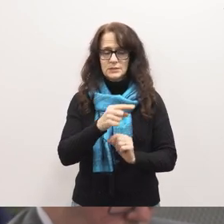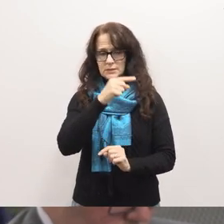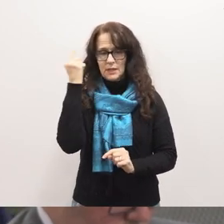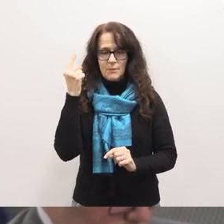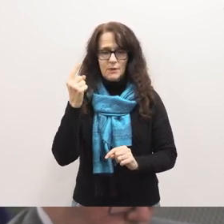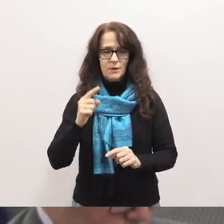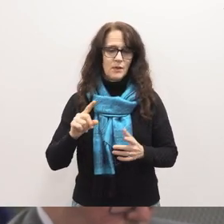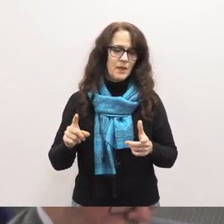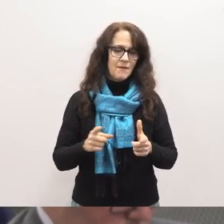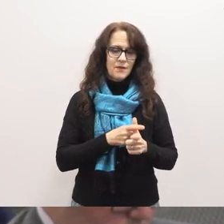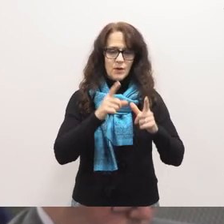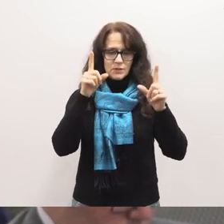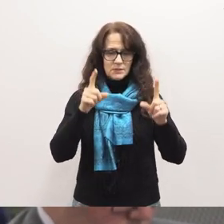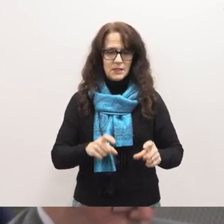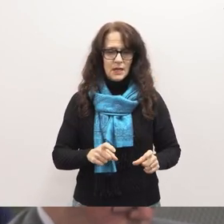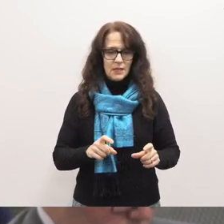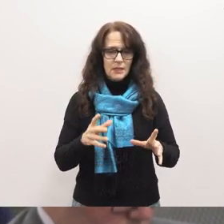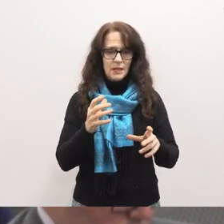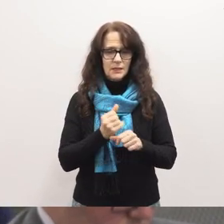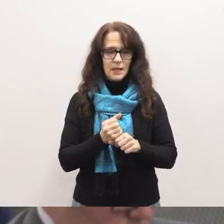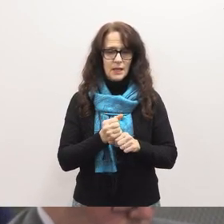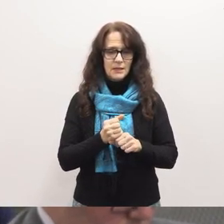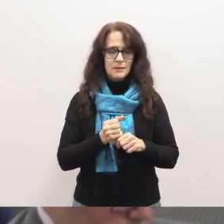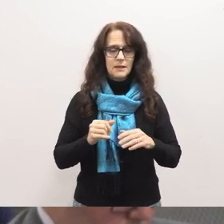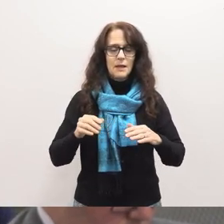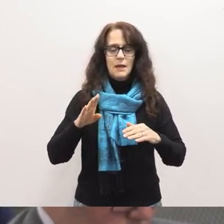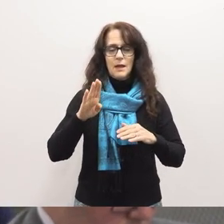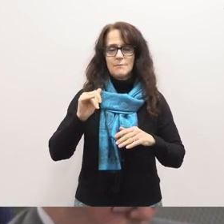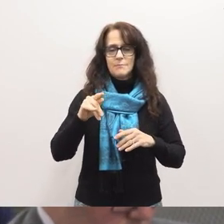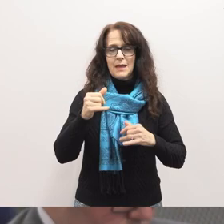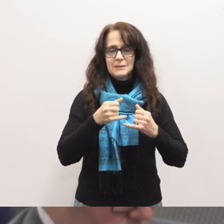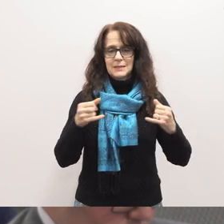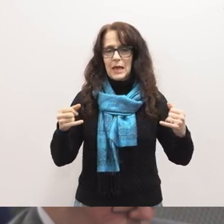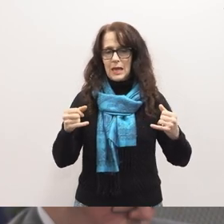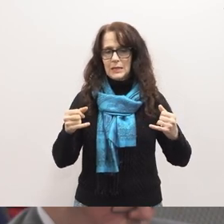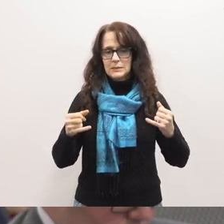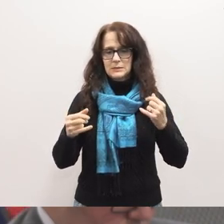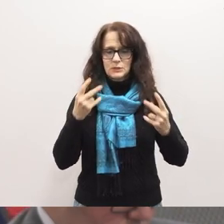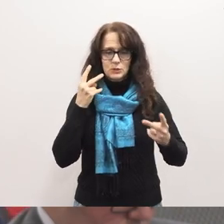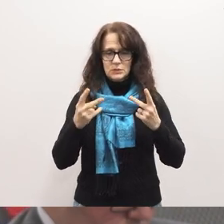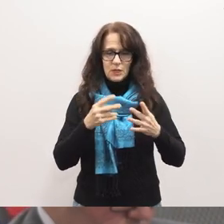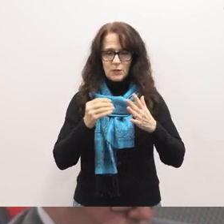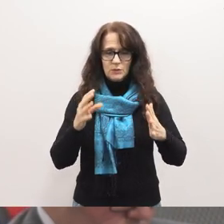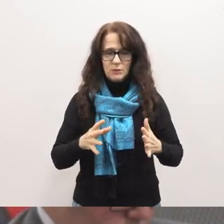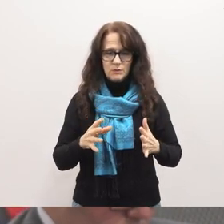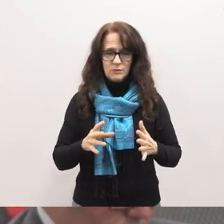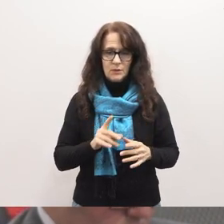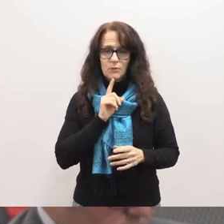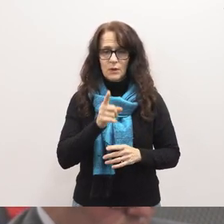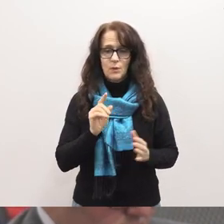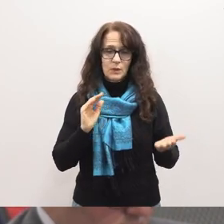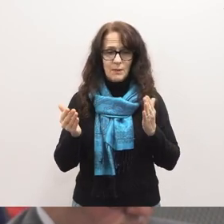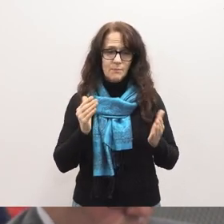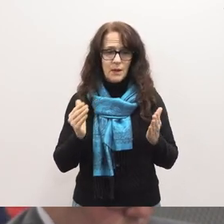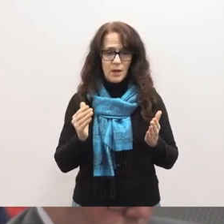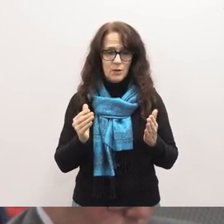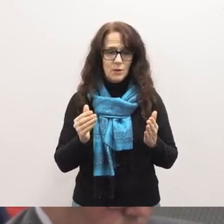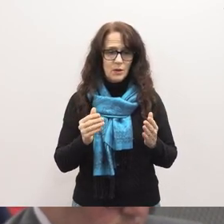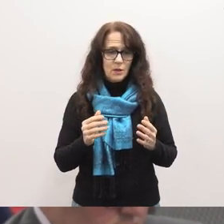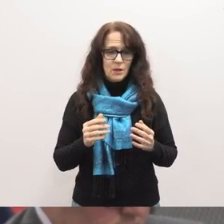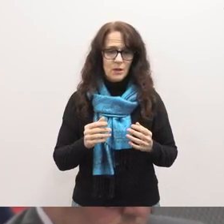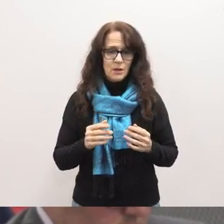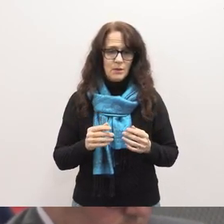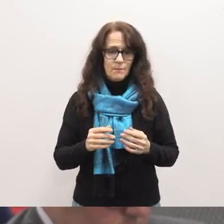first diagnostic test is really to get a baseline data to see where are students. And we can definitely compare it to where they were